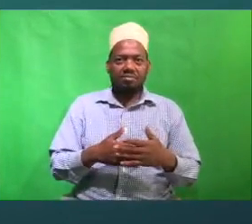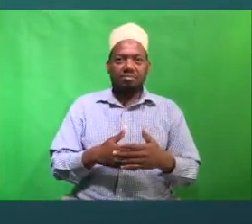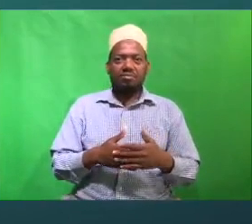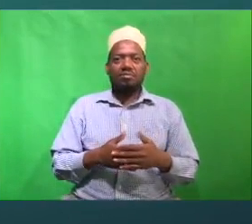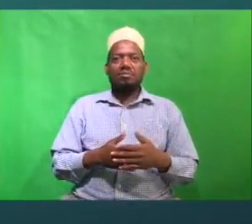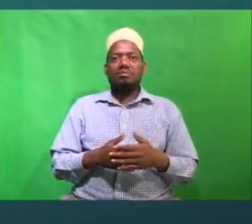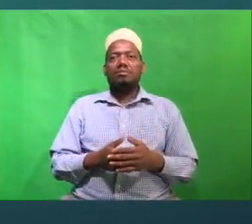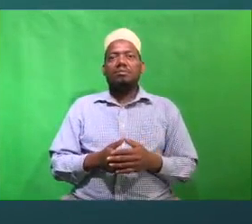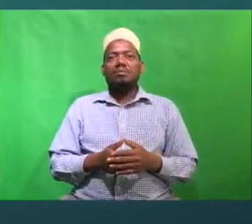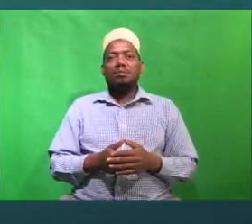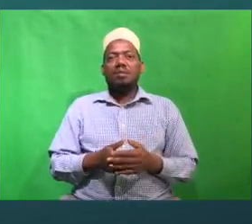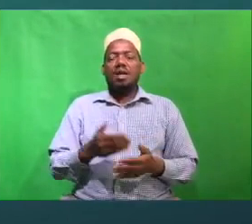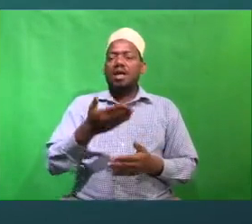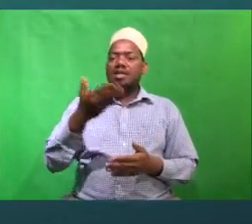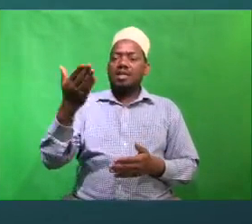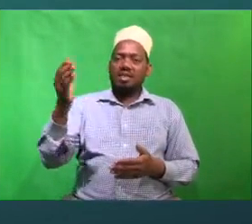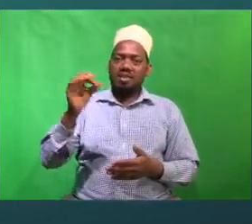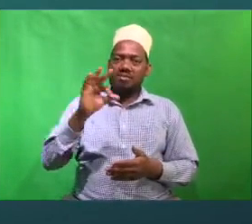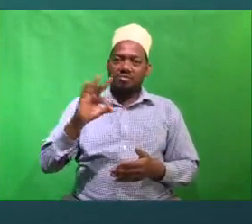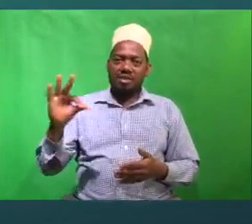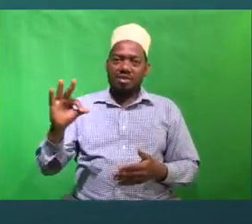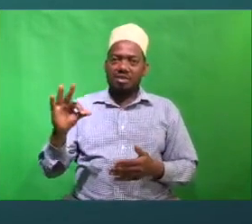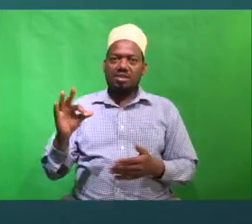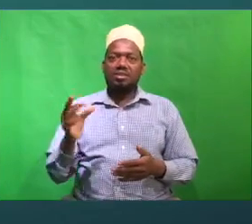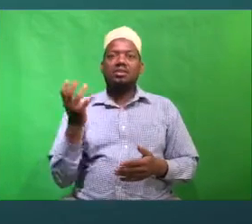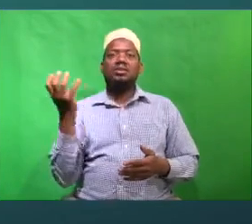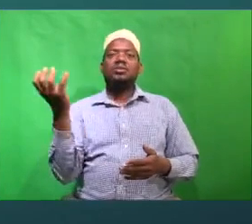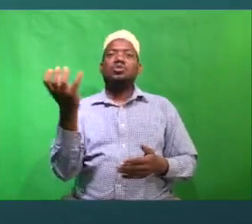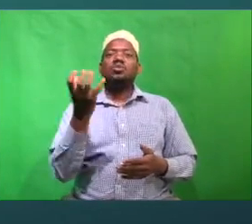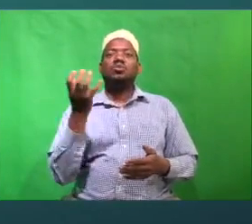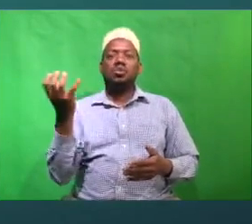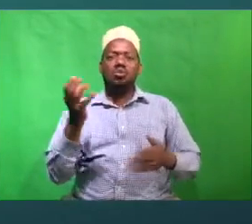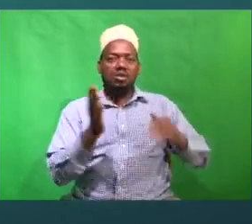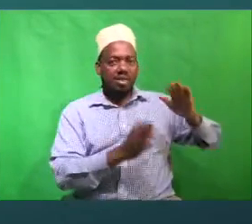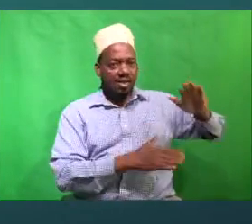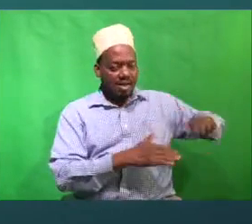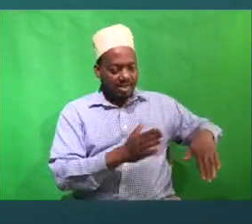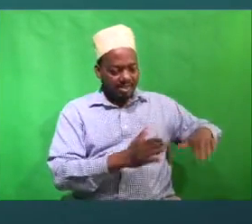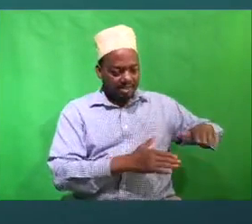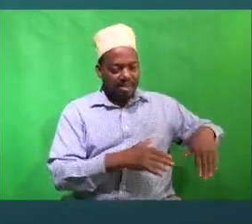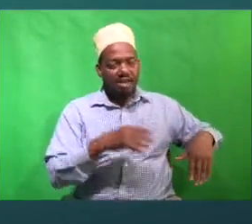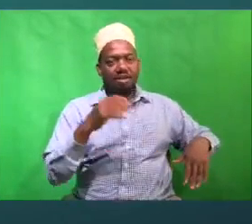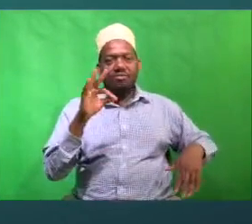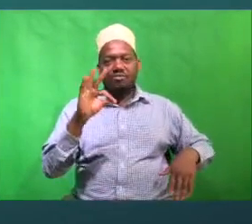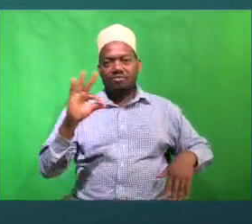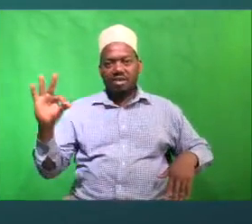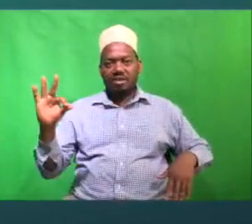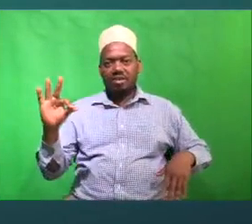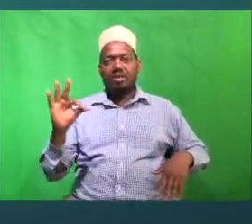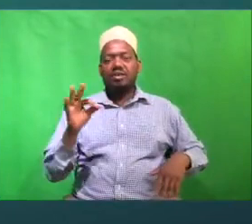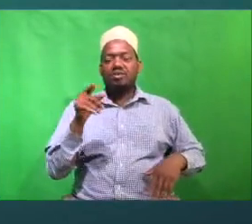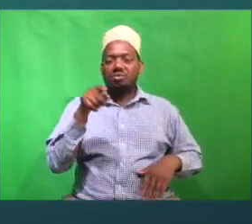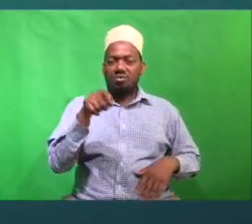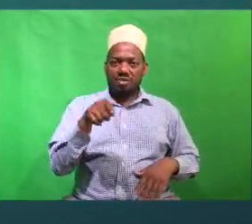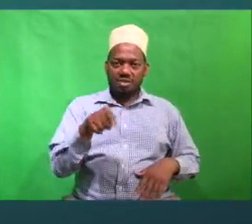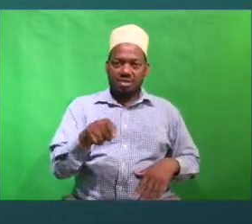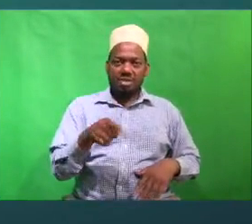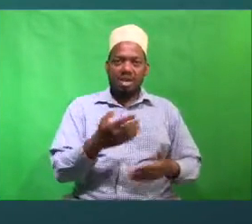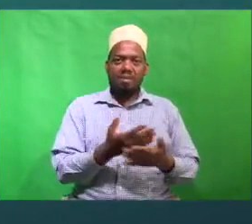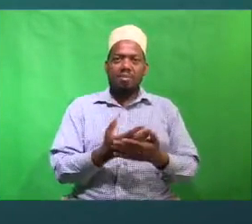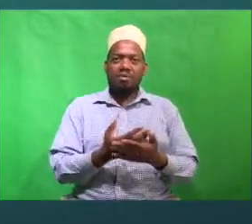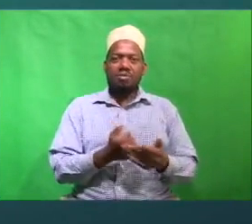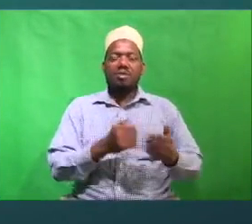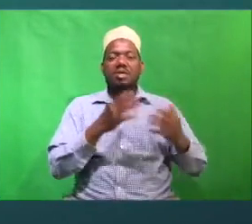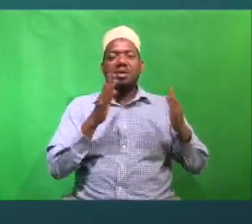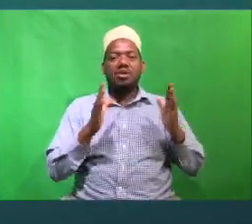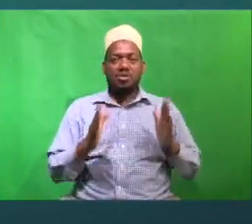bodies. Also another factor is a social culture factors. So now here we talk